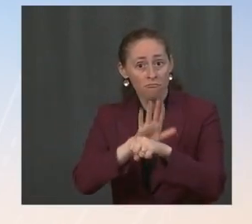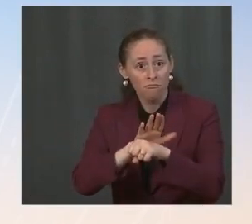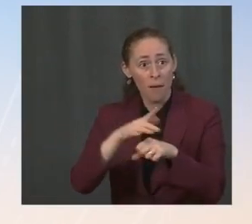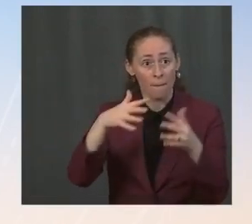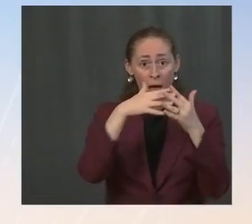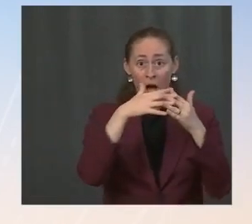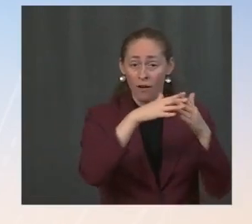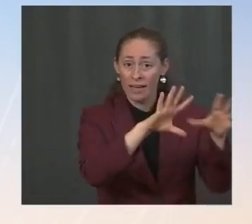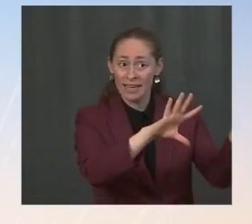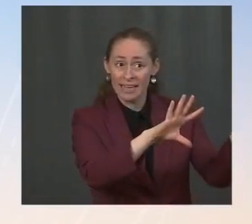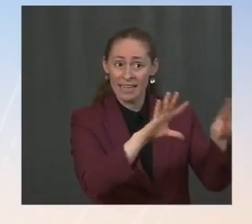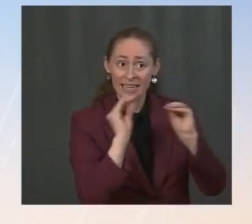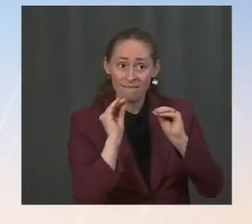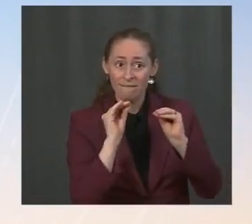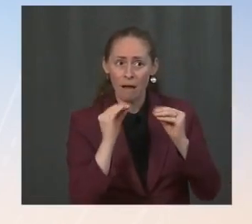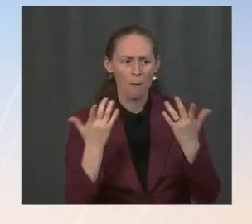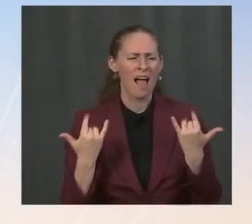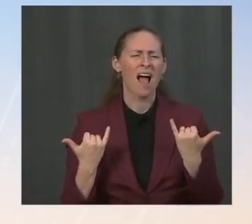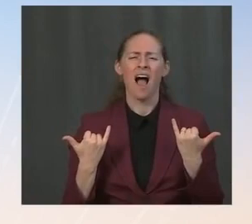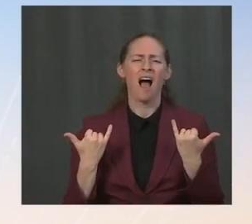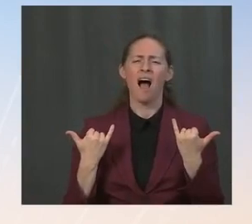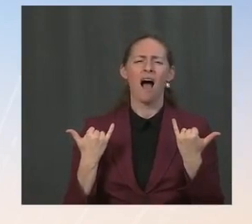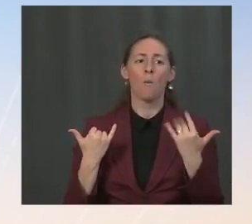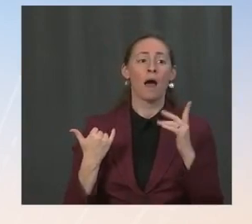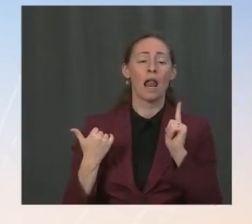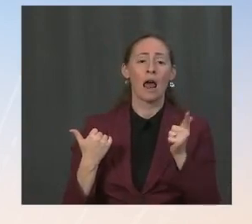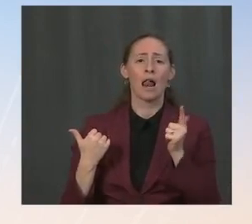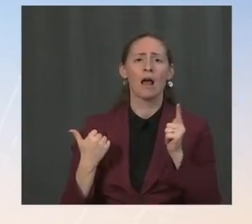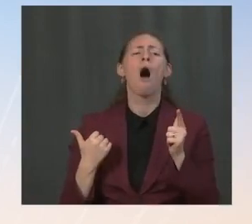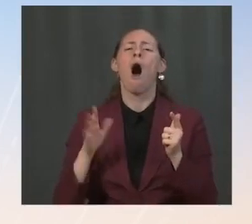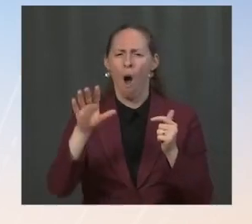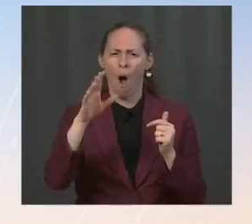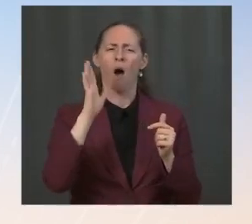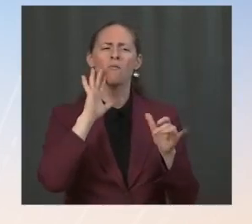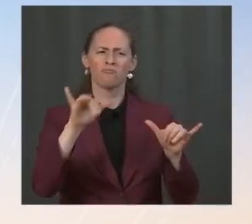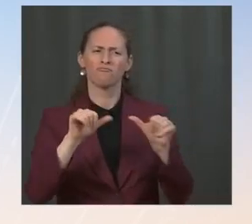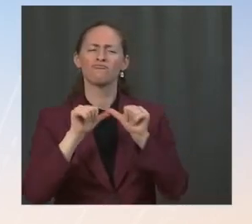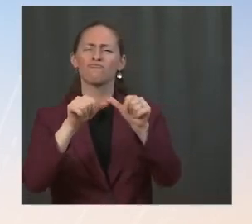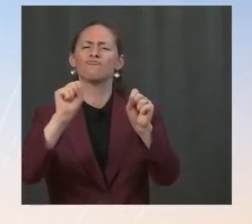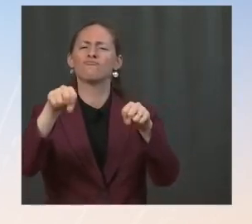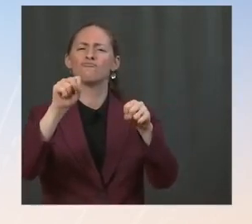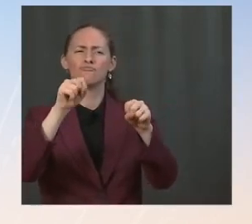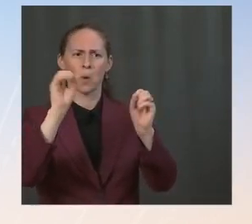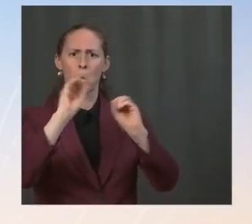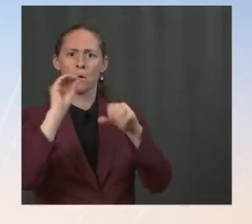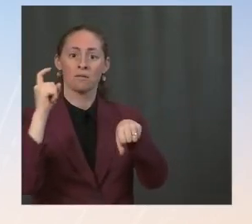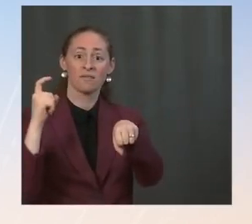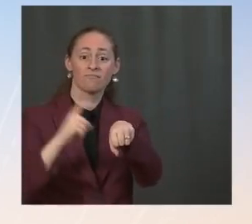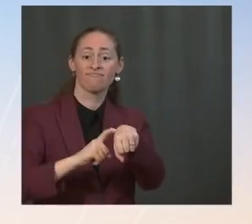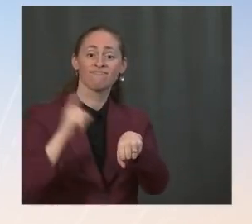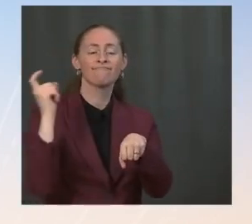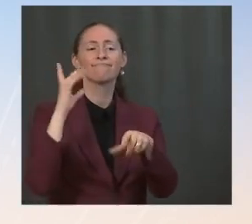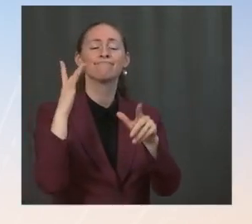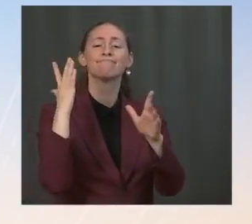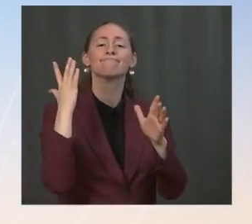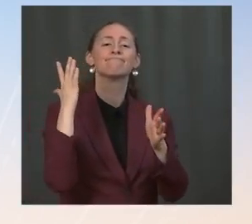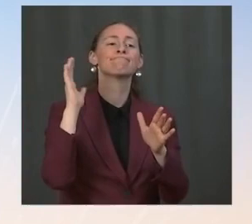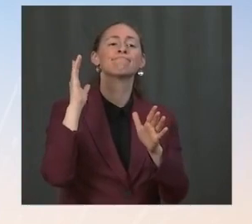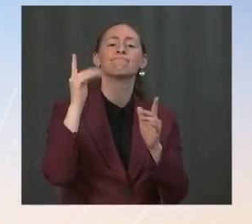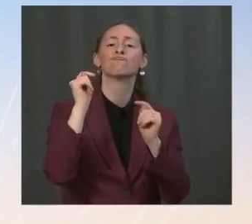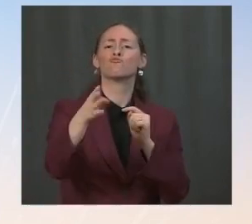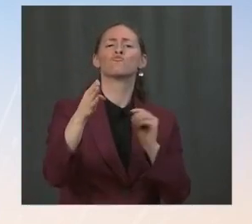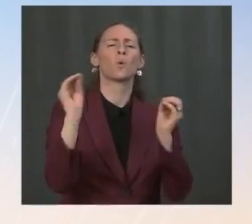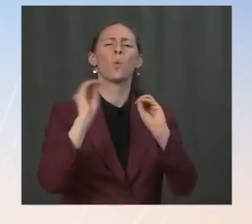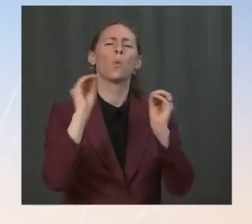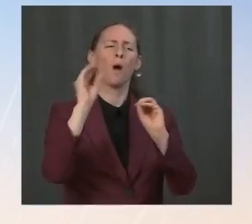ready to depart continues. There is no deadline there's no end of that timeline, I should say, to